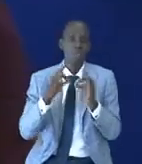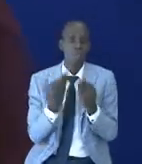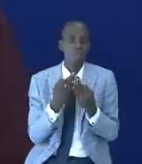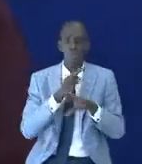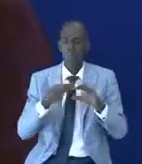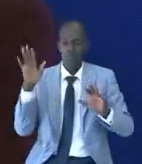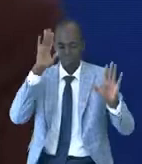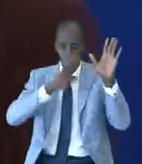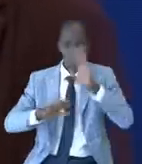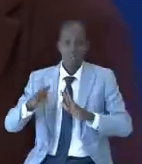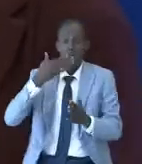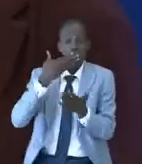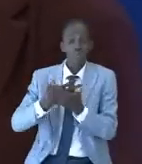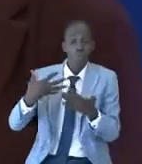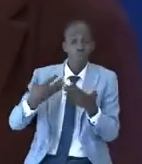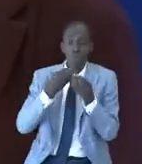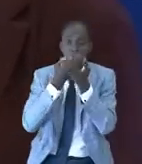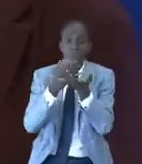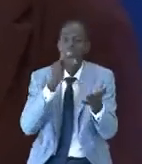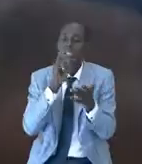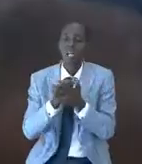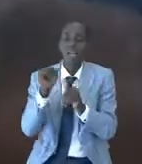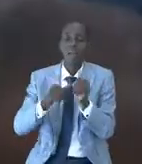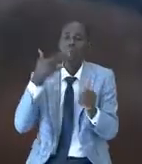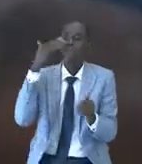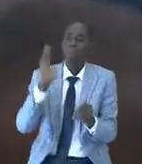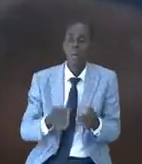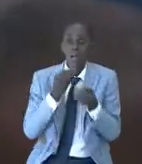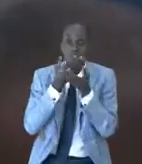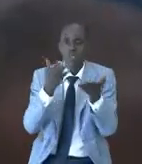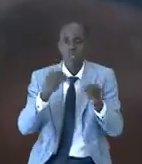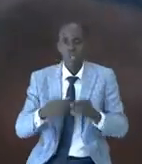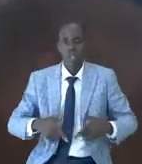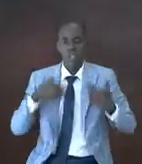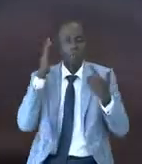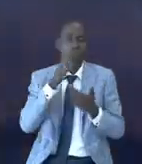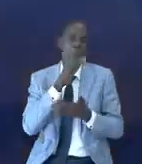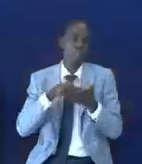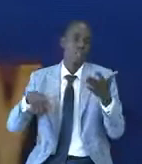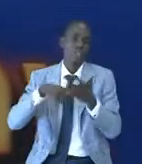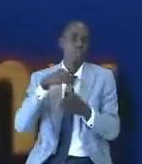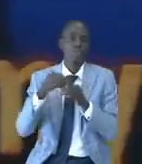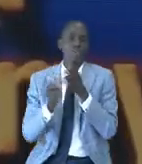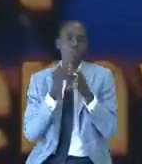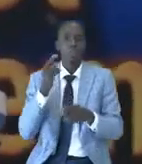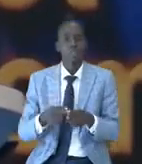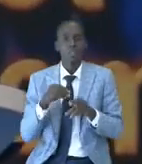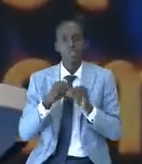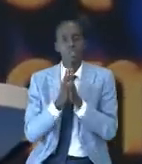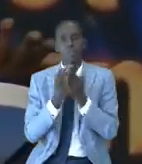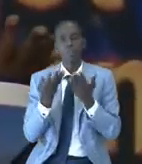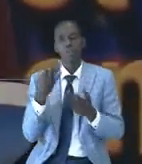to cancel every bad news out of your life. Mark chapter 1, verse 15,